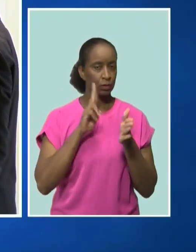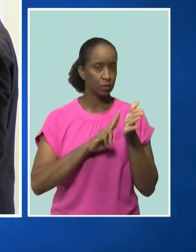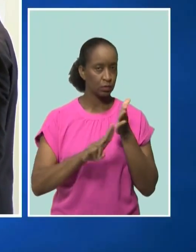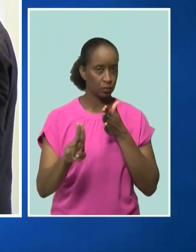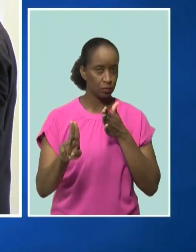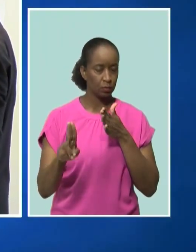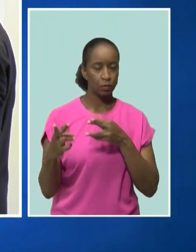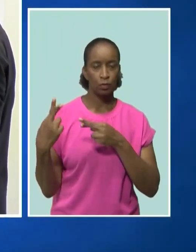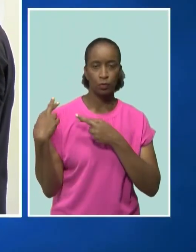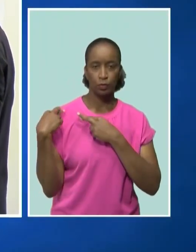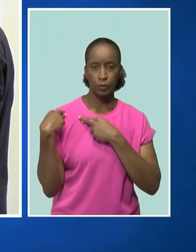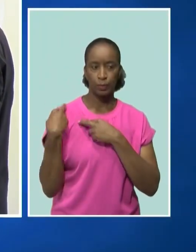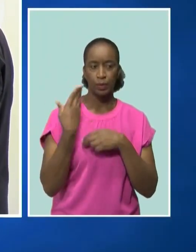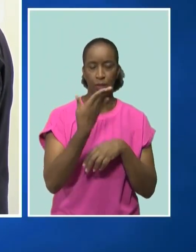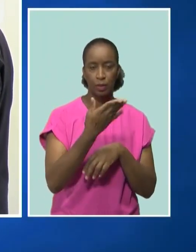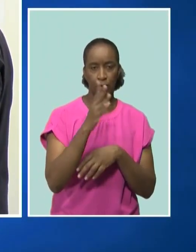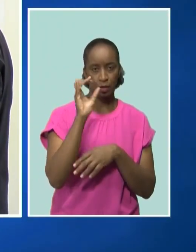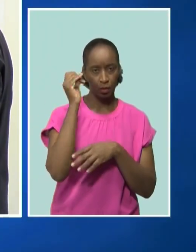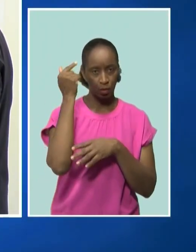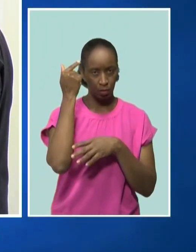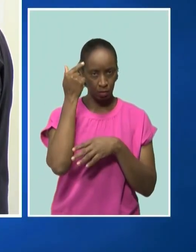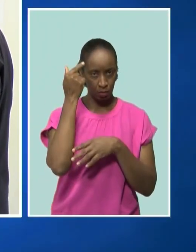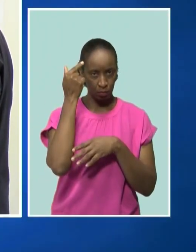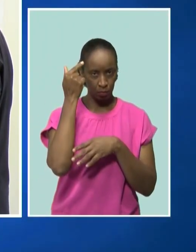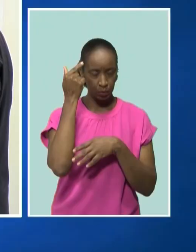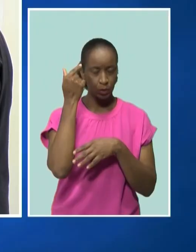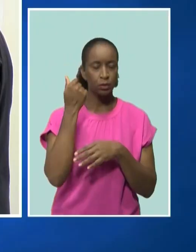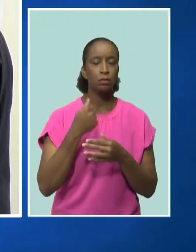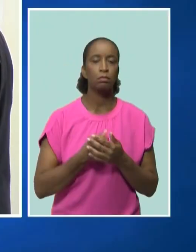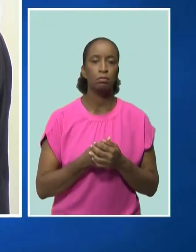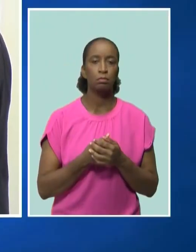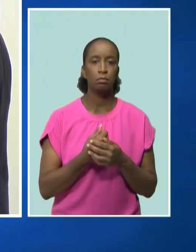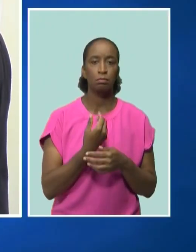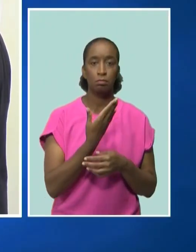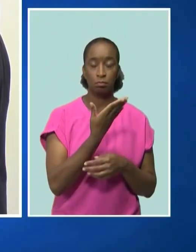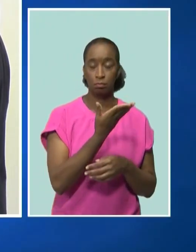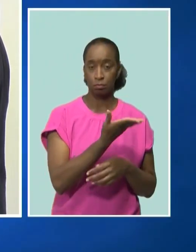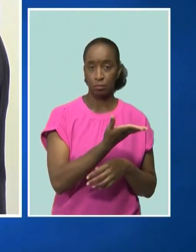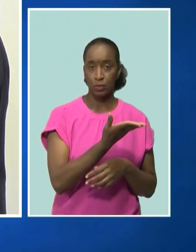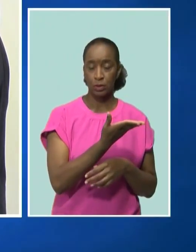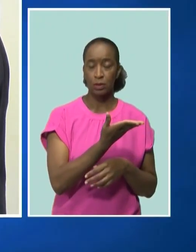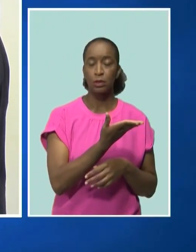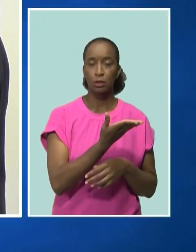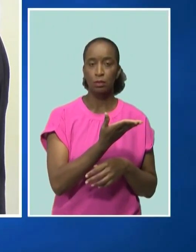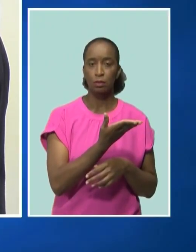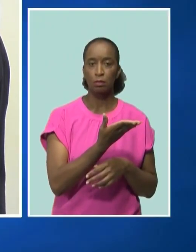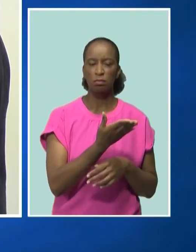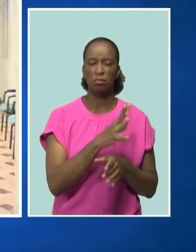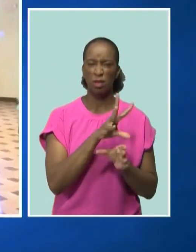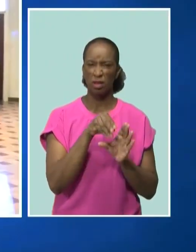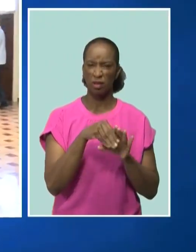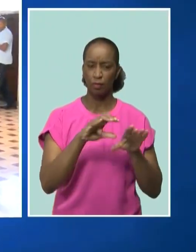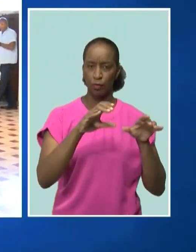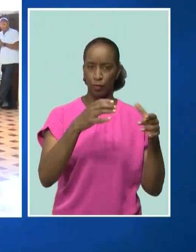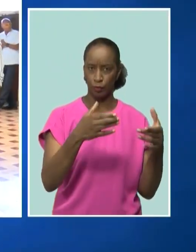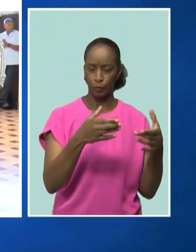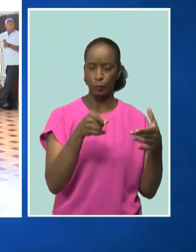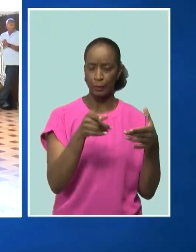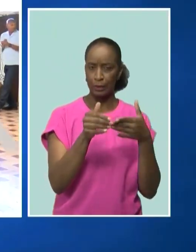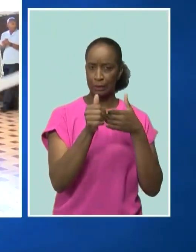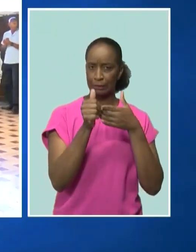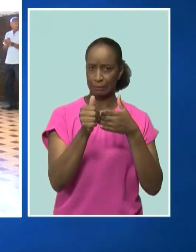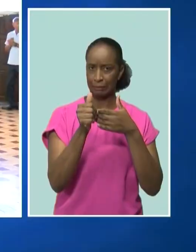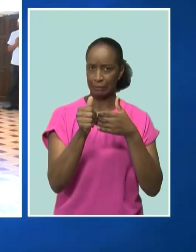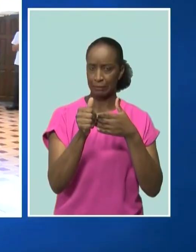State Organs Working Committee of the Communist Party of China, Guo Wengi, led a delegation from that party, which